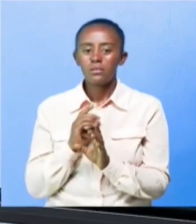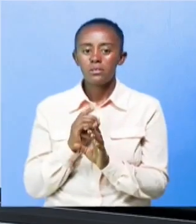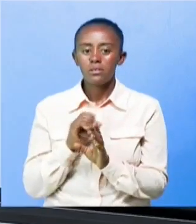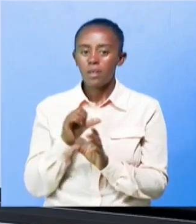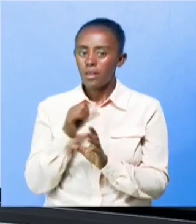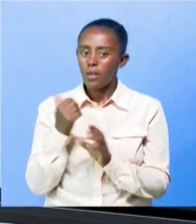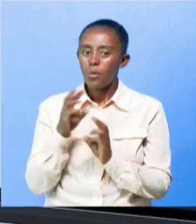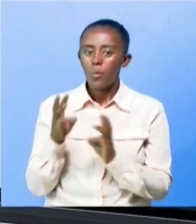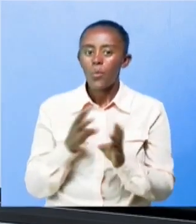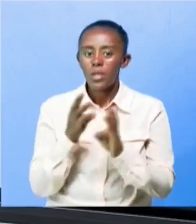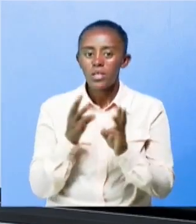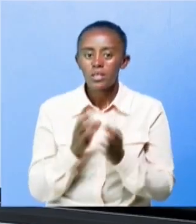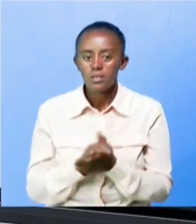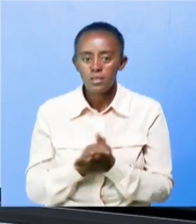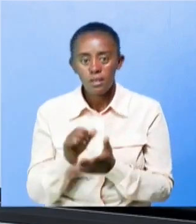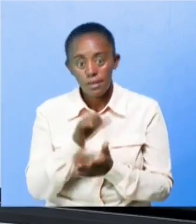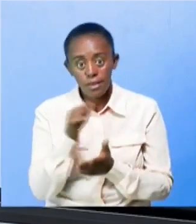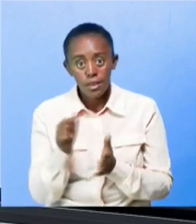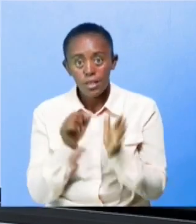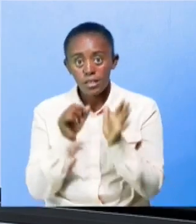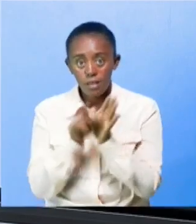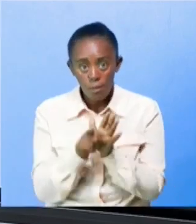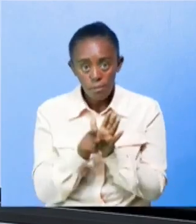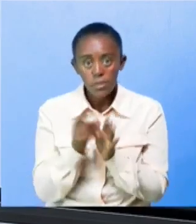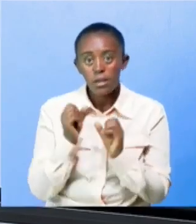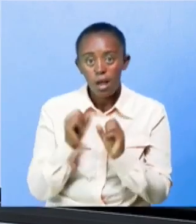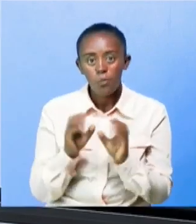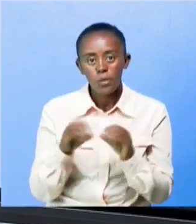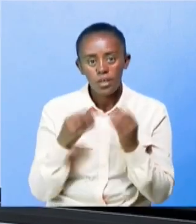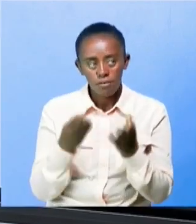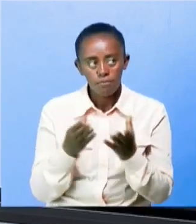other ways, other examples can we give here?